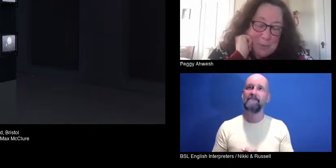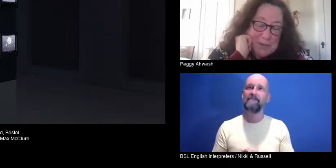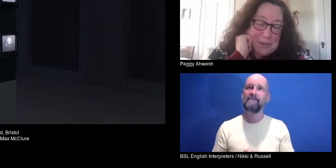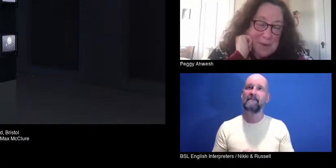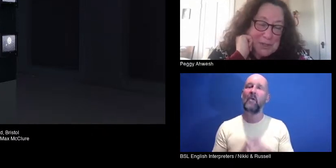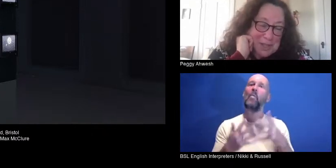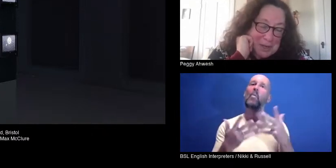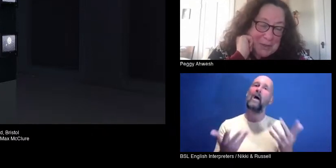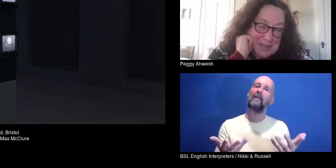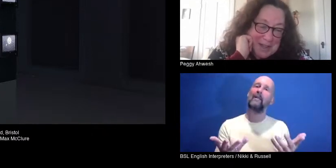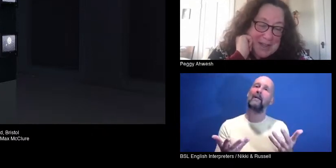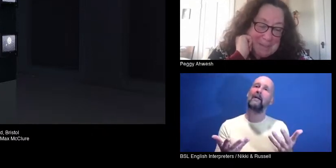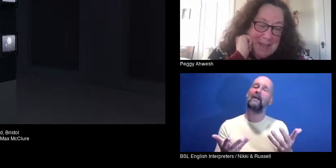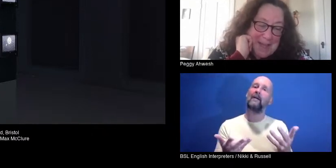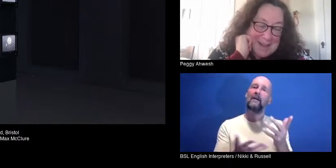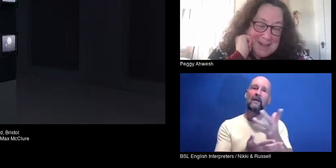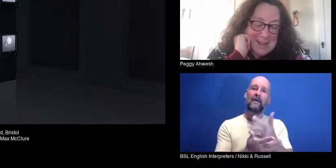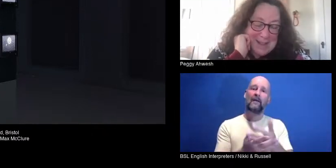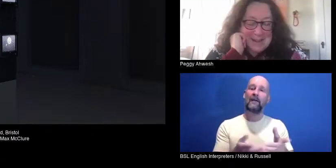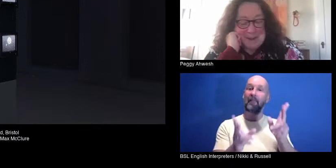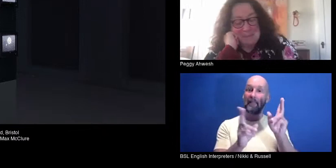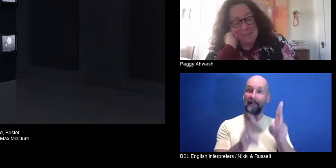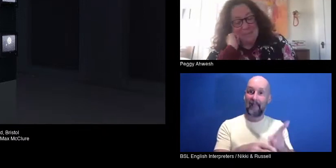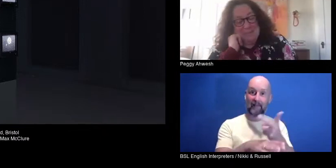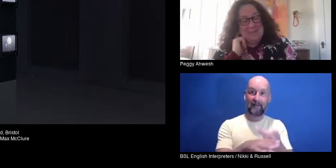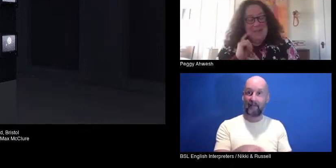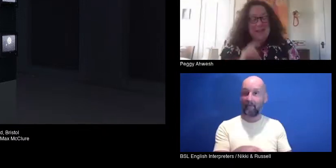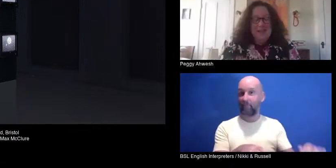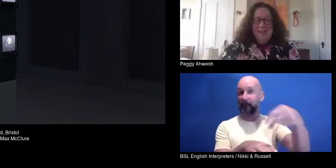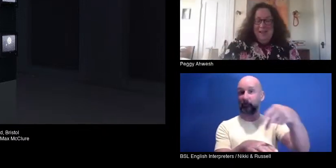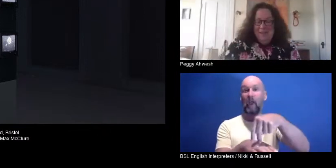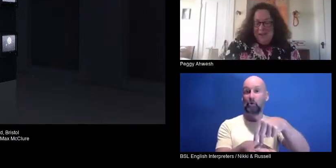Well, there's a resurrection, you know, the dead come back. And